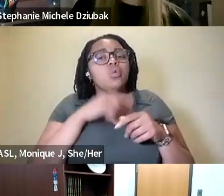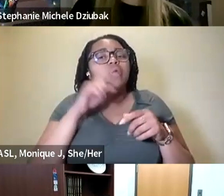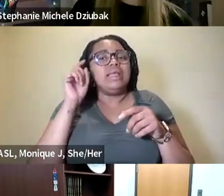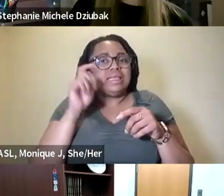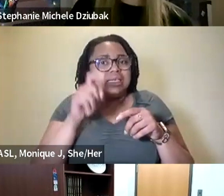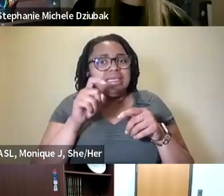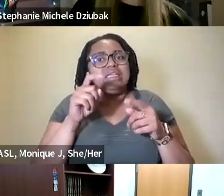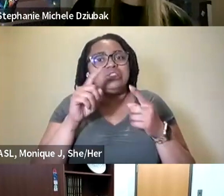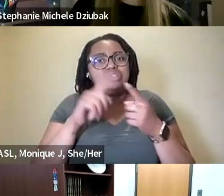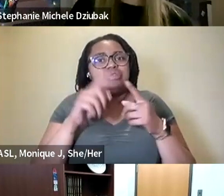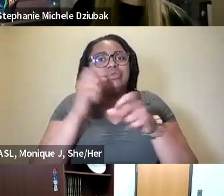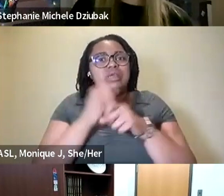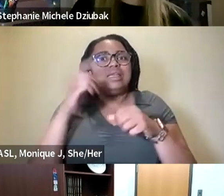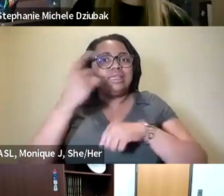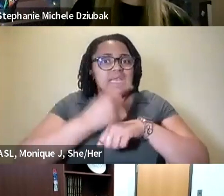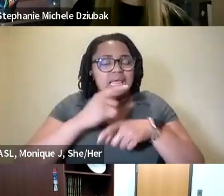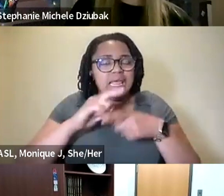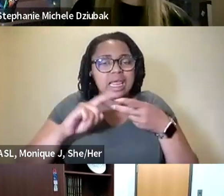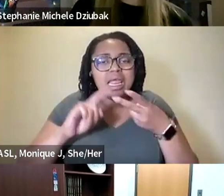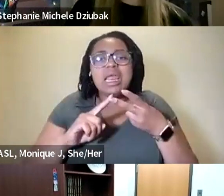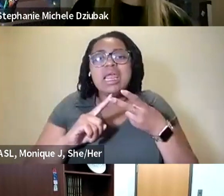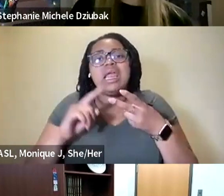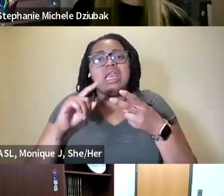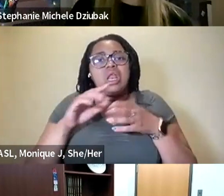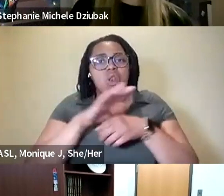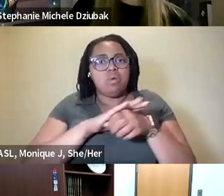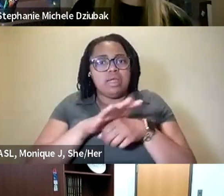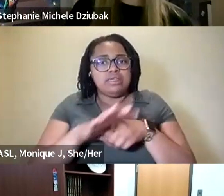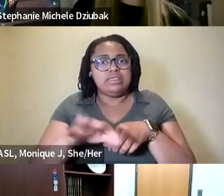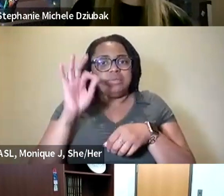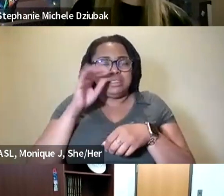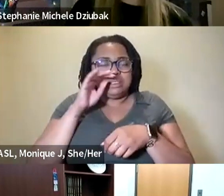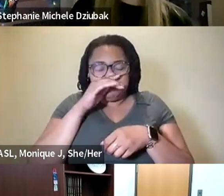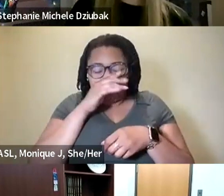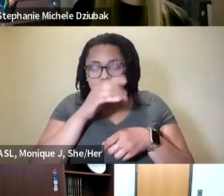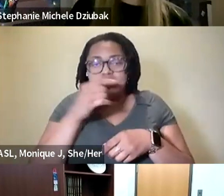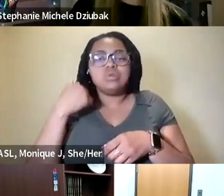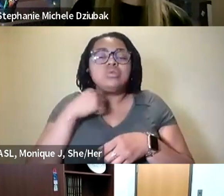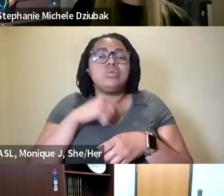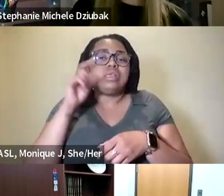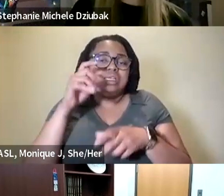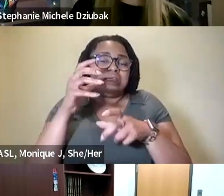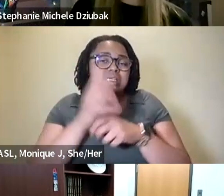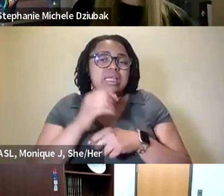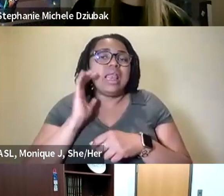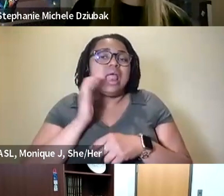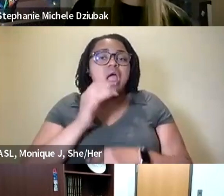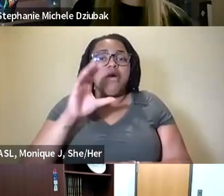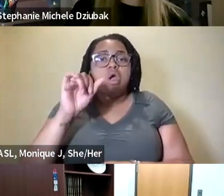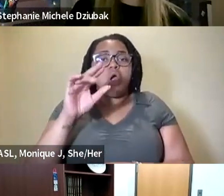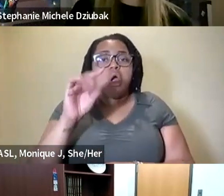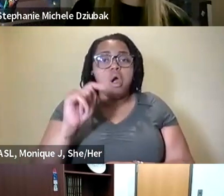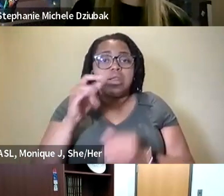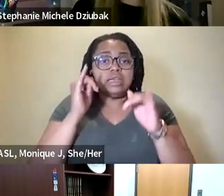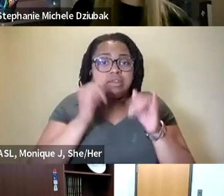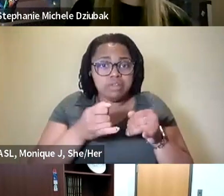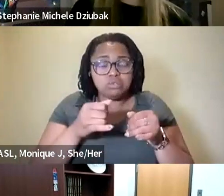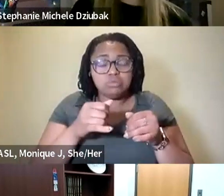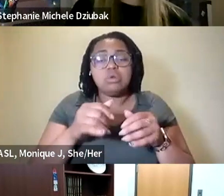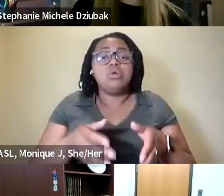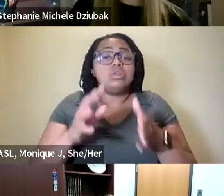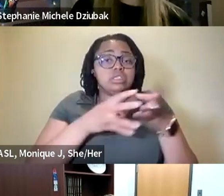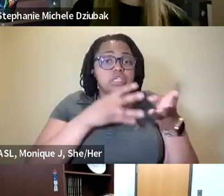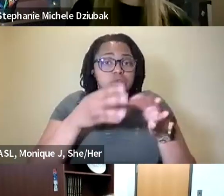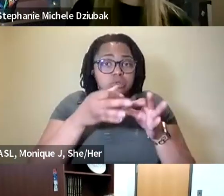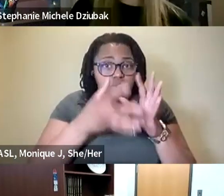get a date and a location selected, get our CART individual, put our interpreters on